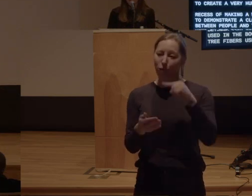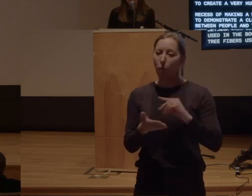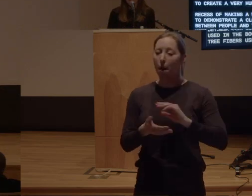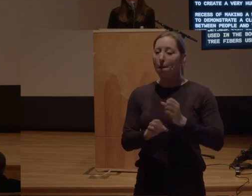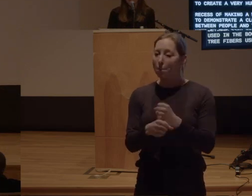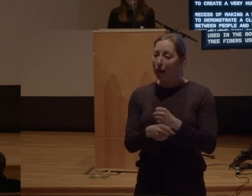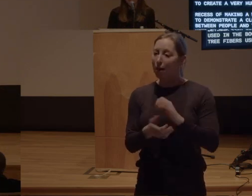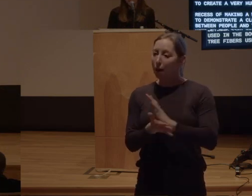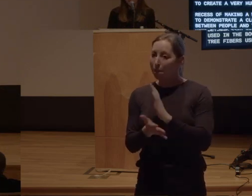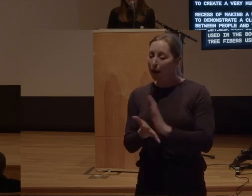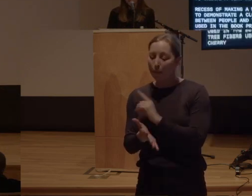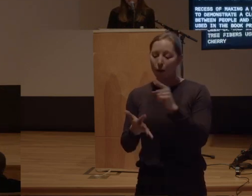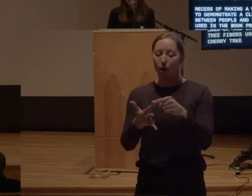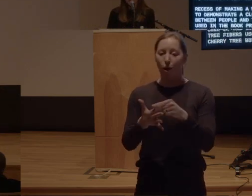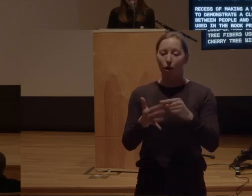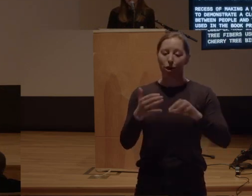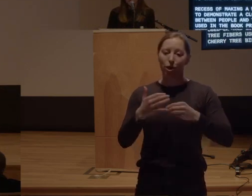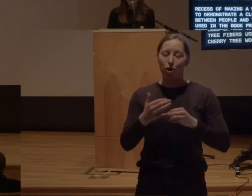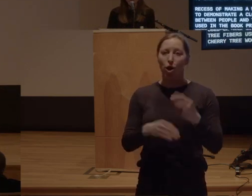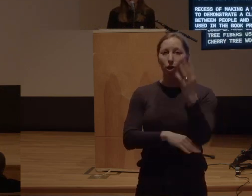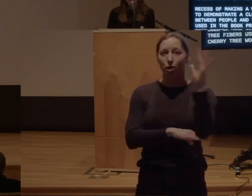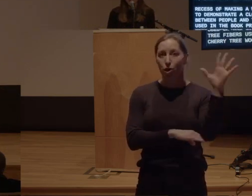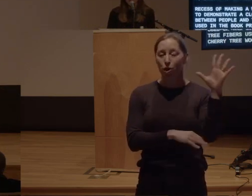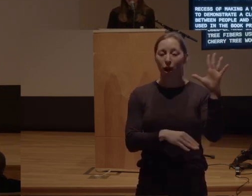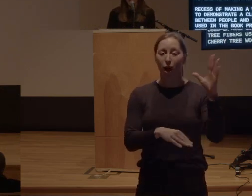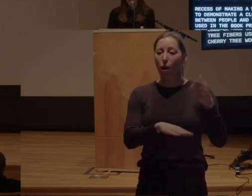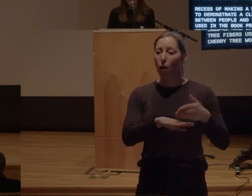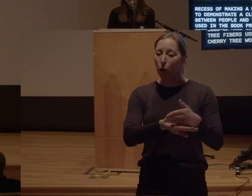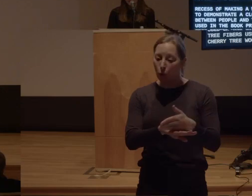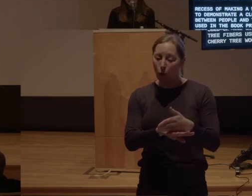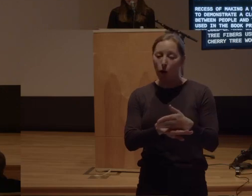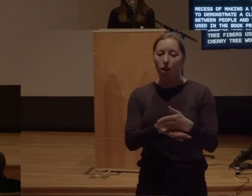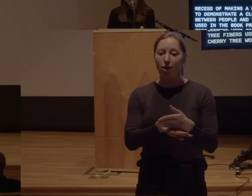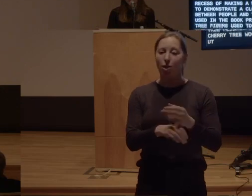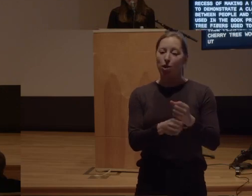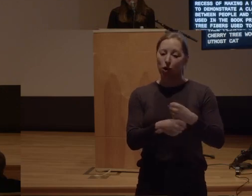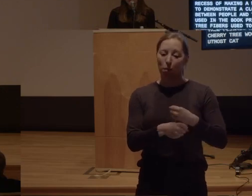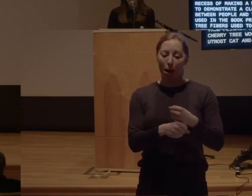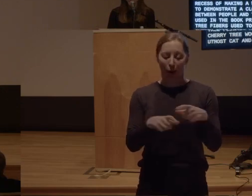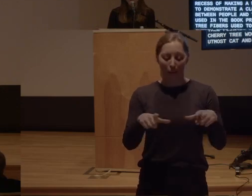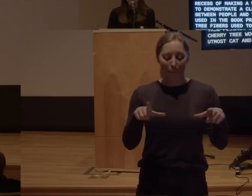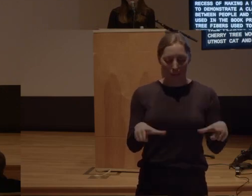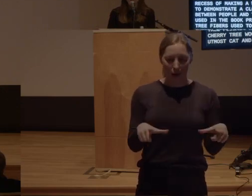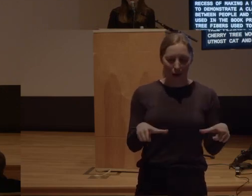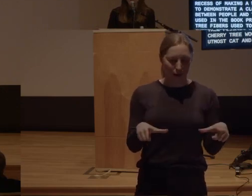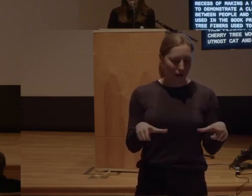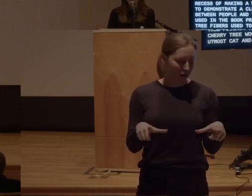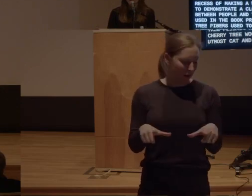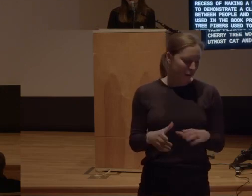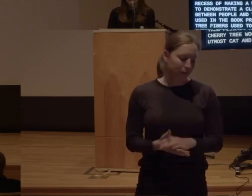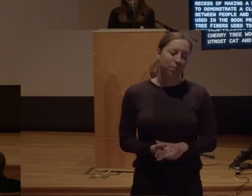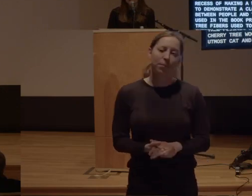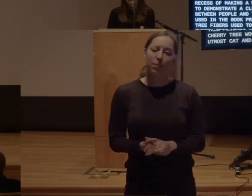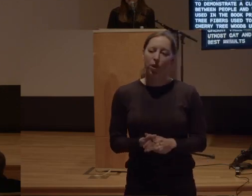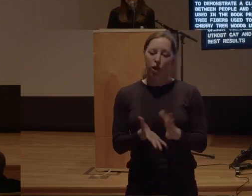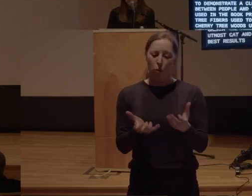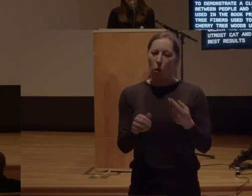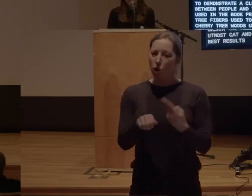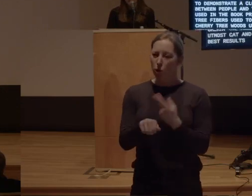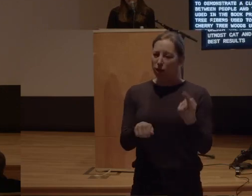wild cherry tree wood used to make blocks, required the utmost care and attention in order to achieve the best